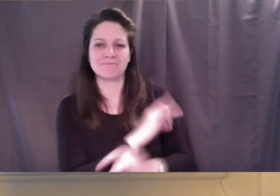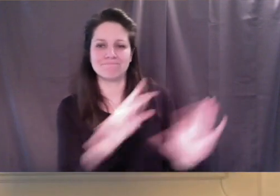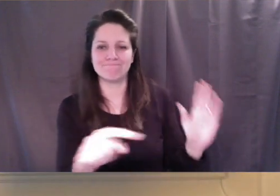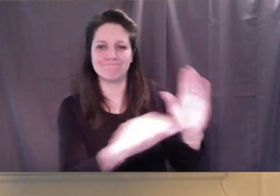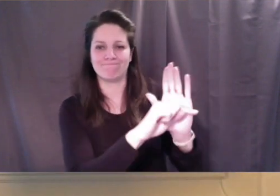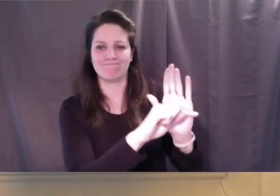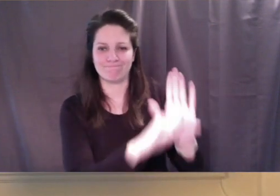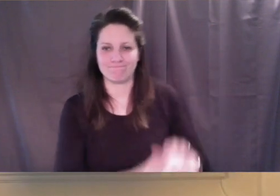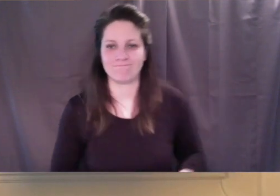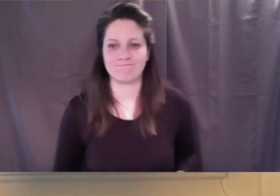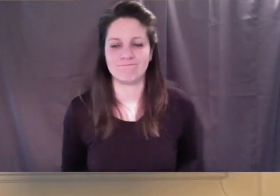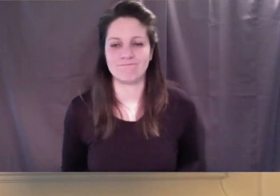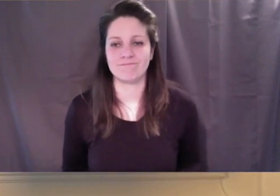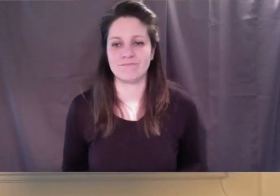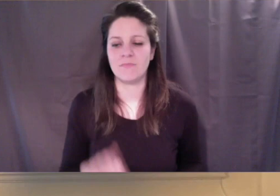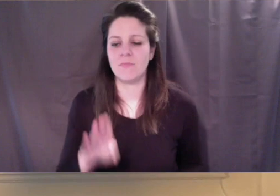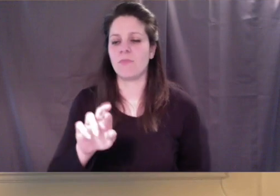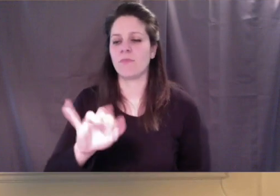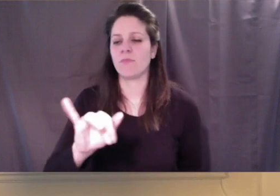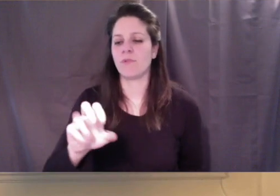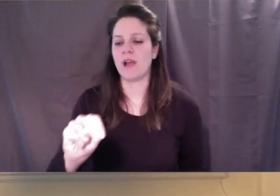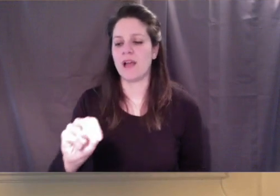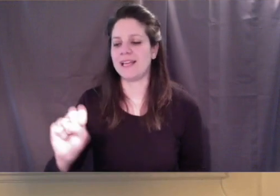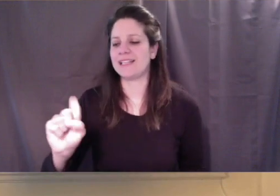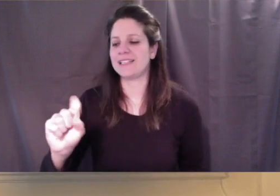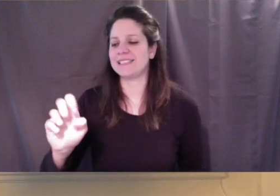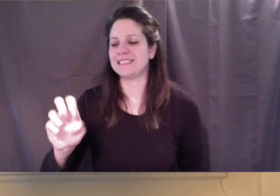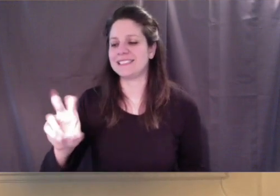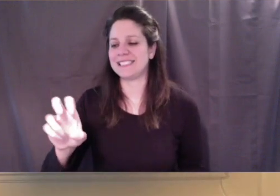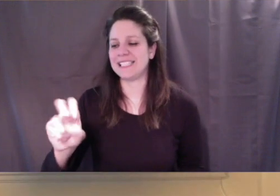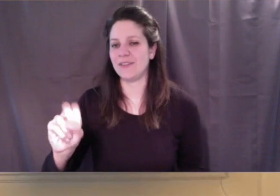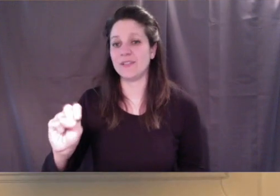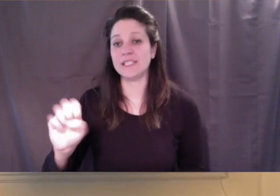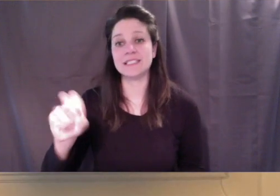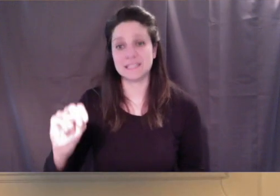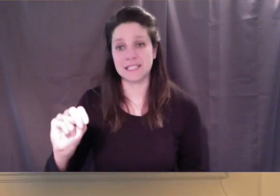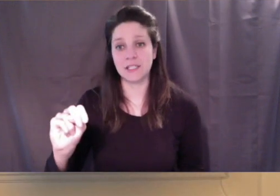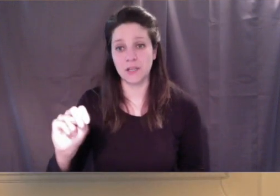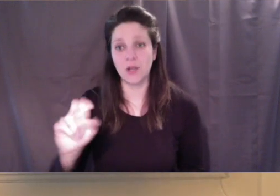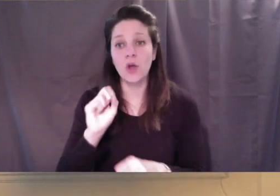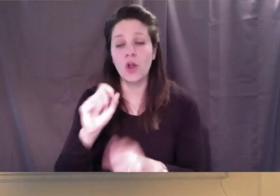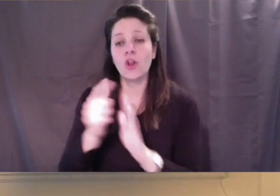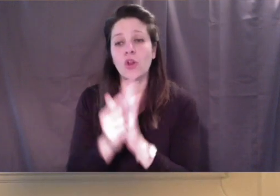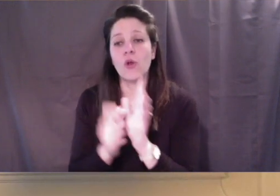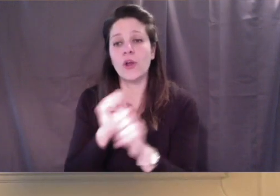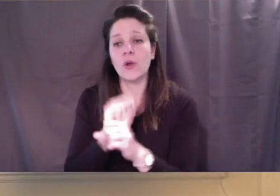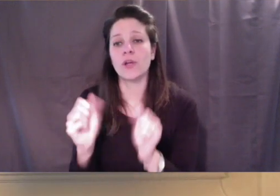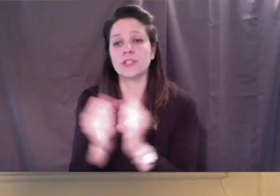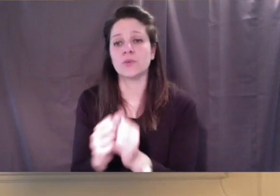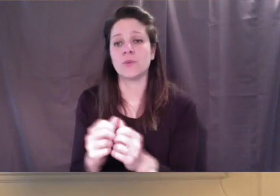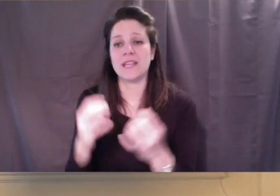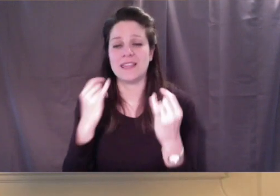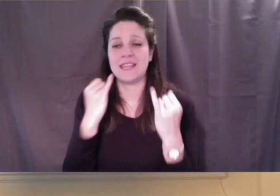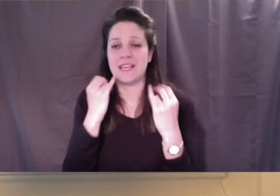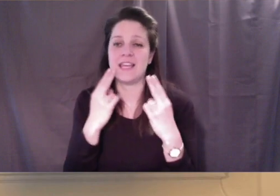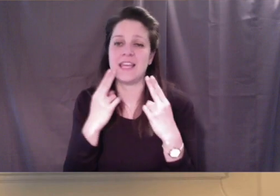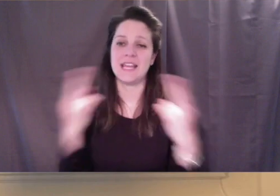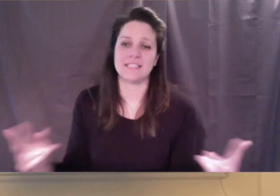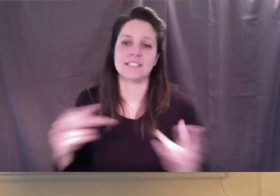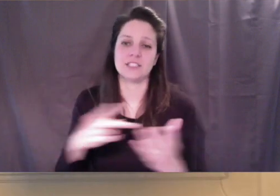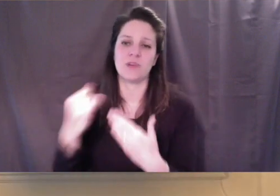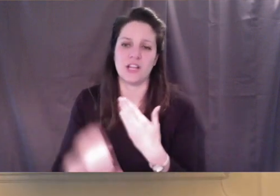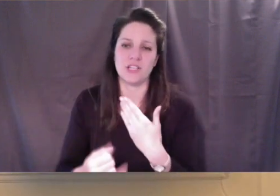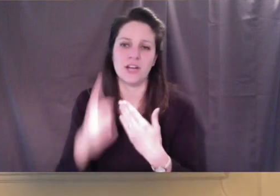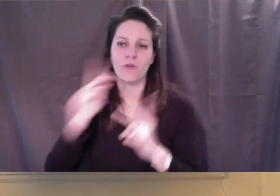all evidence to the contrary. Brian Stevenson is a lawyer who works extensively with the Innocence Project to remove